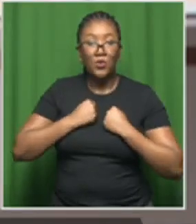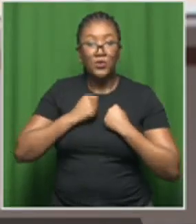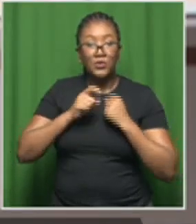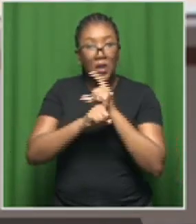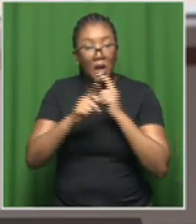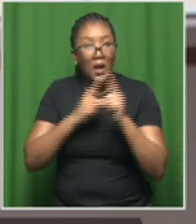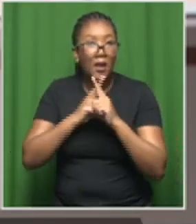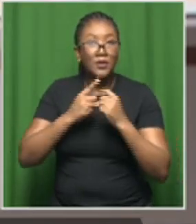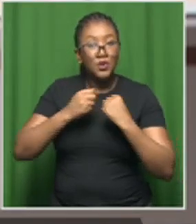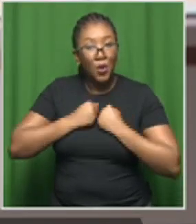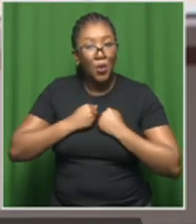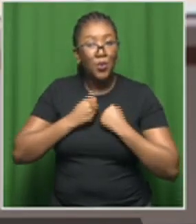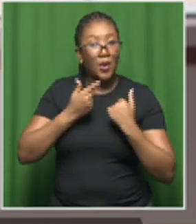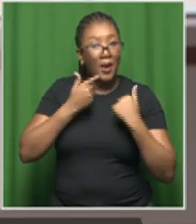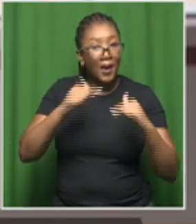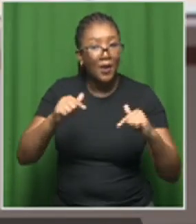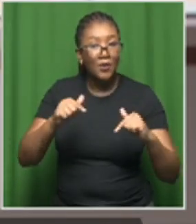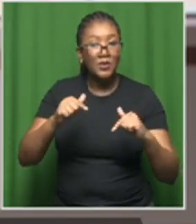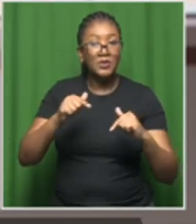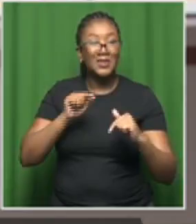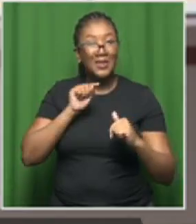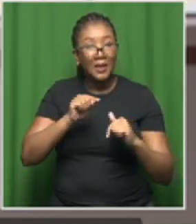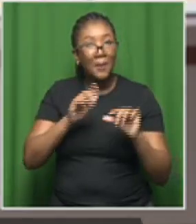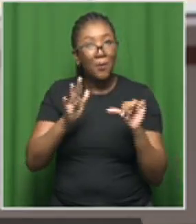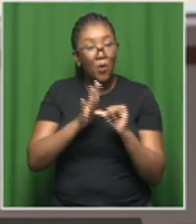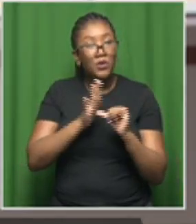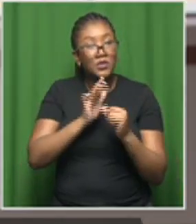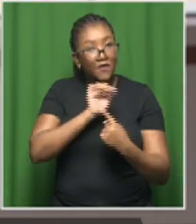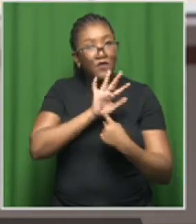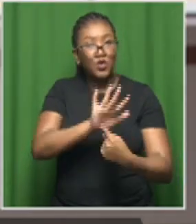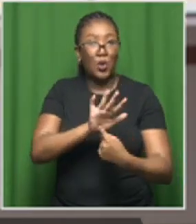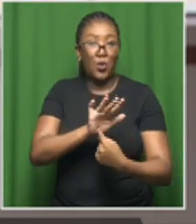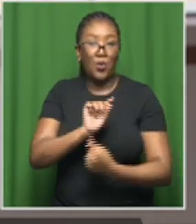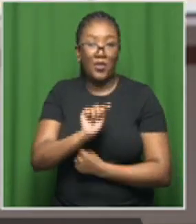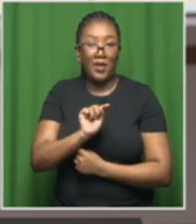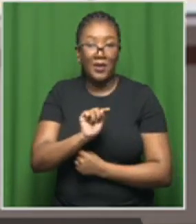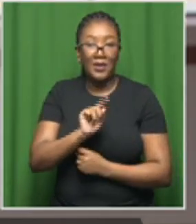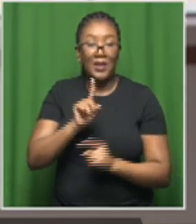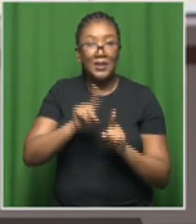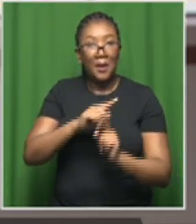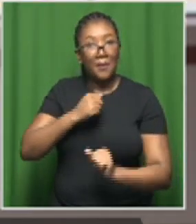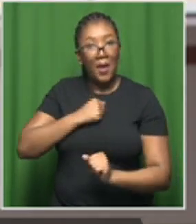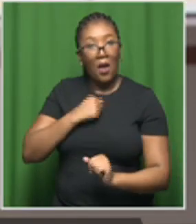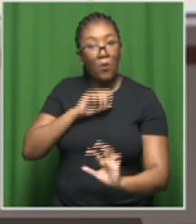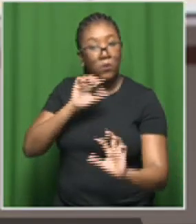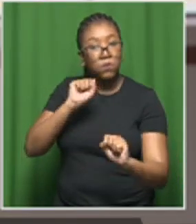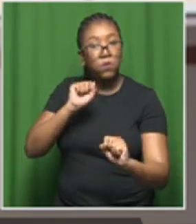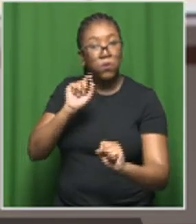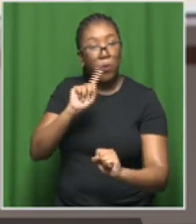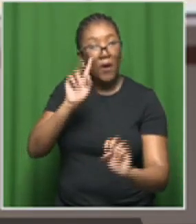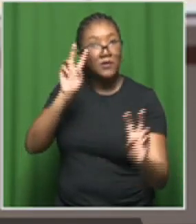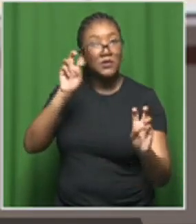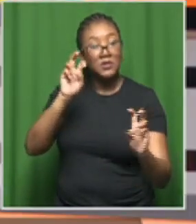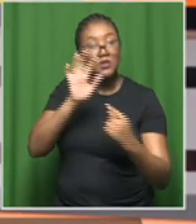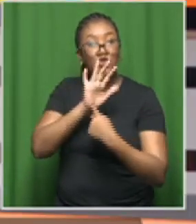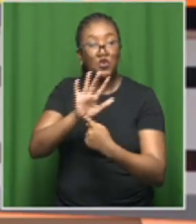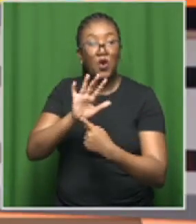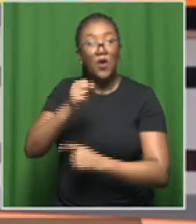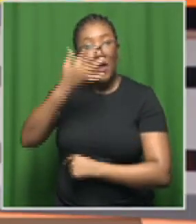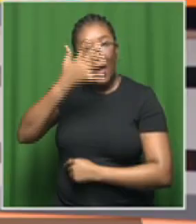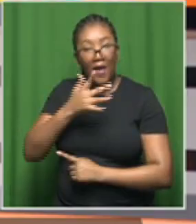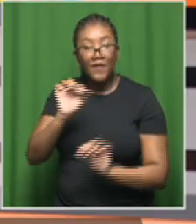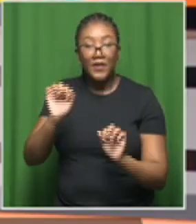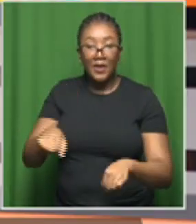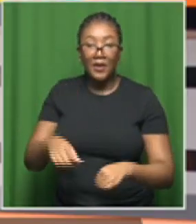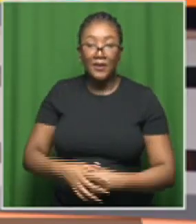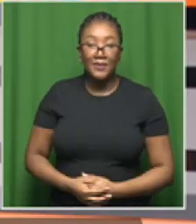that these artworks kind of demonstrate this in not just what is portrayed in them, but the kind of message that they are kind of alluding to. And it's also